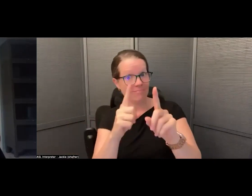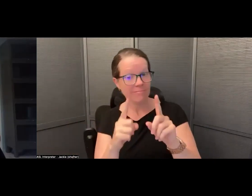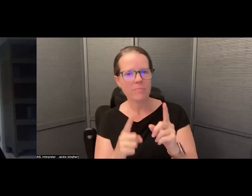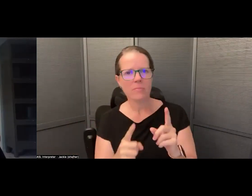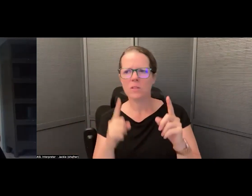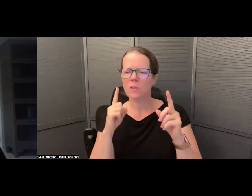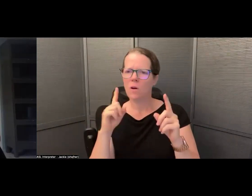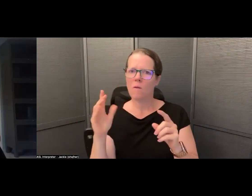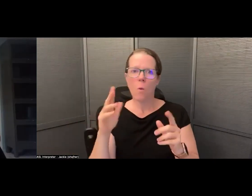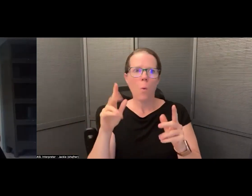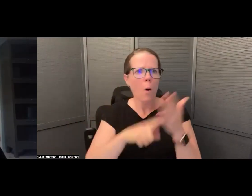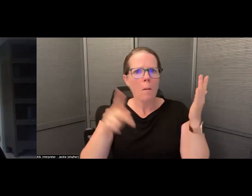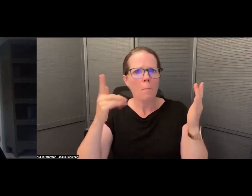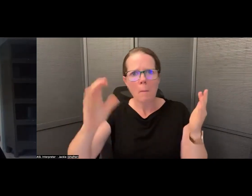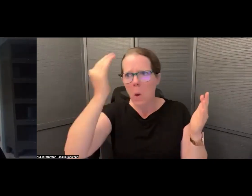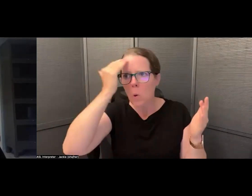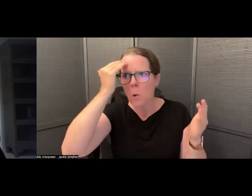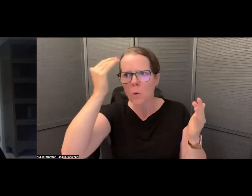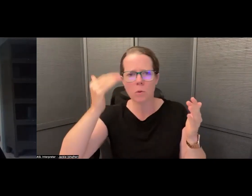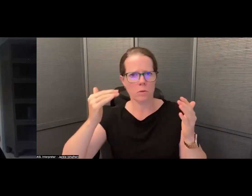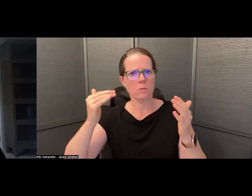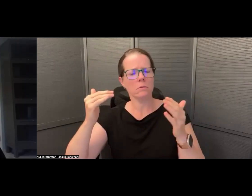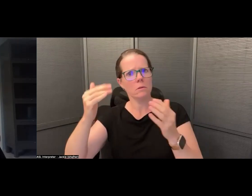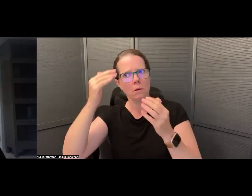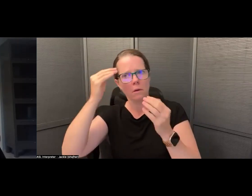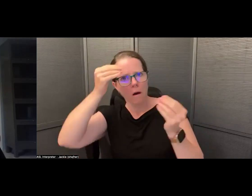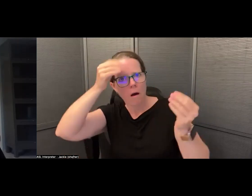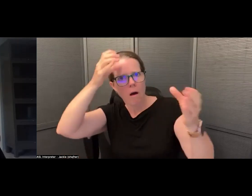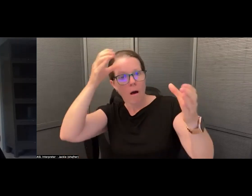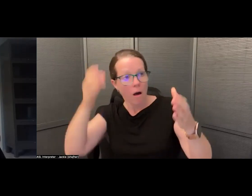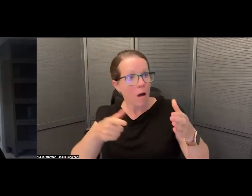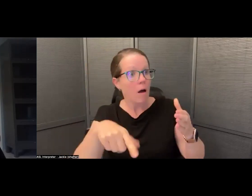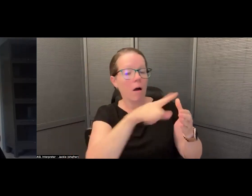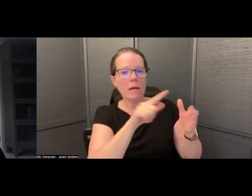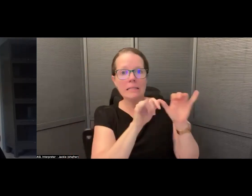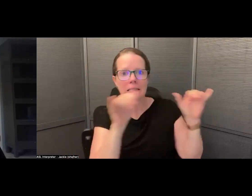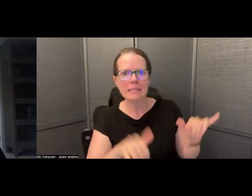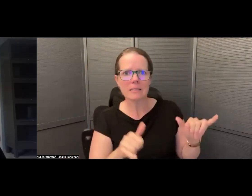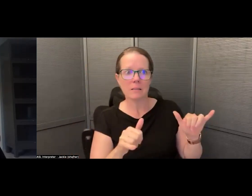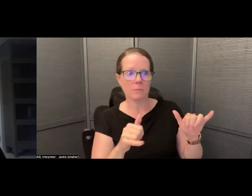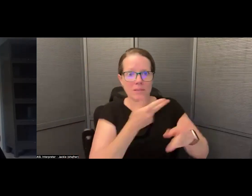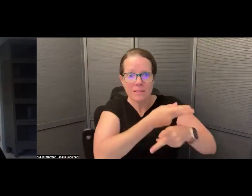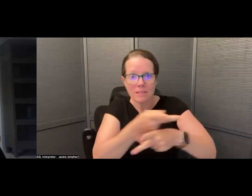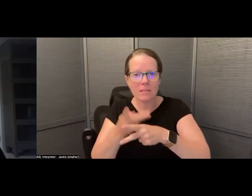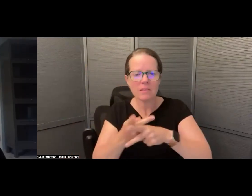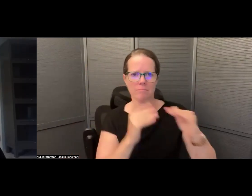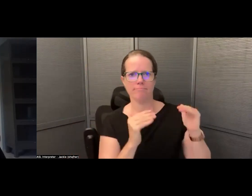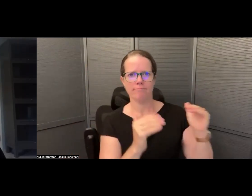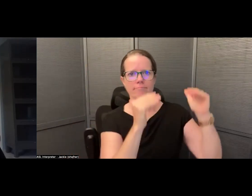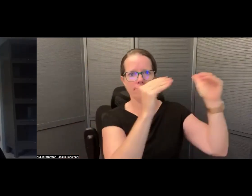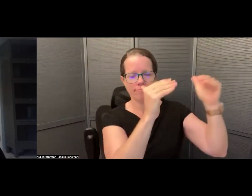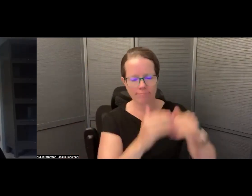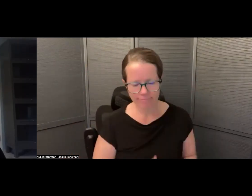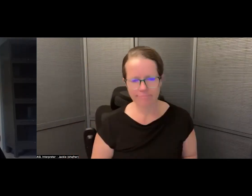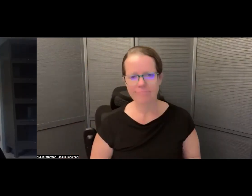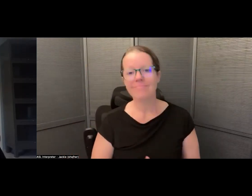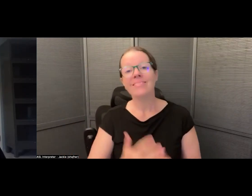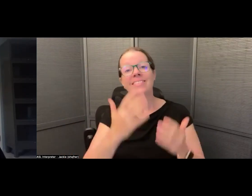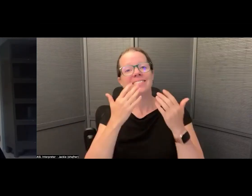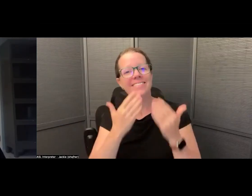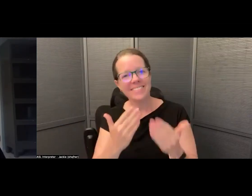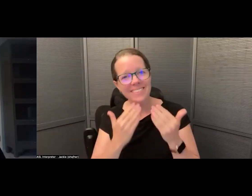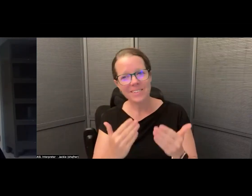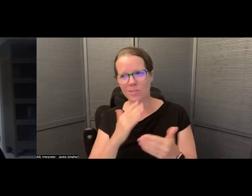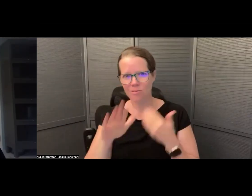knowledge. Our thanks also go to the committed iSPARC faculty and staff for their important contributions to advancing behavioral health care